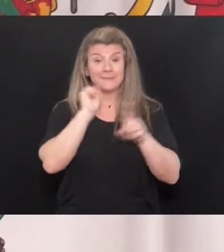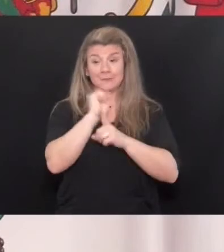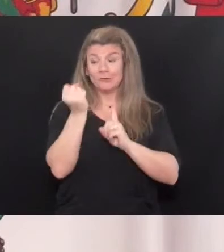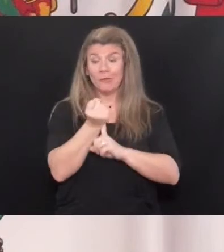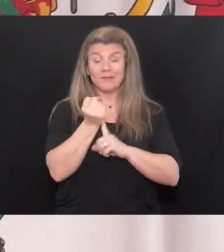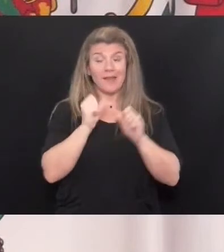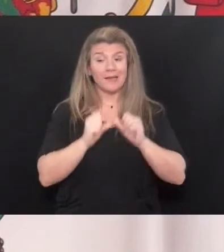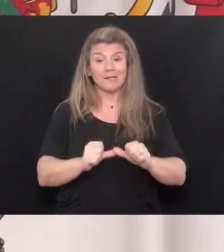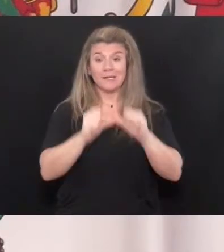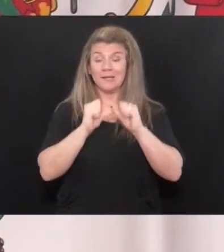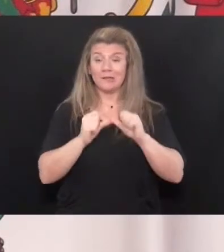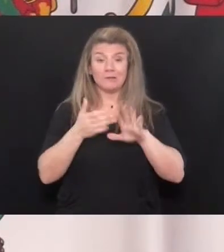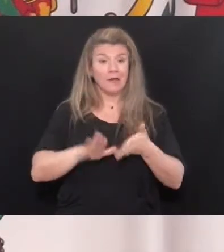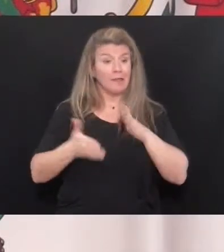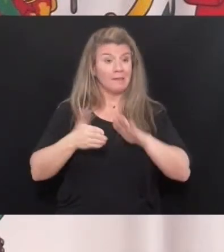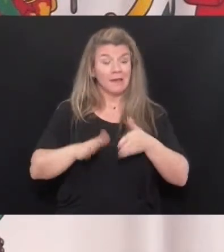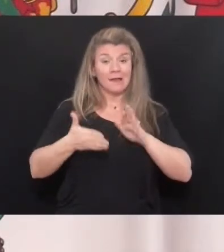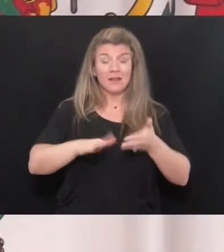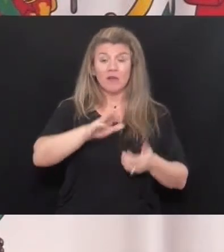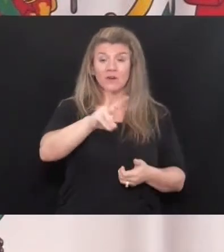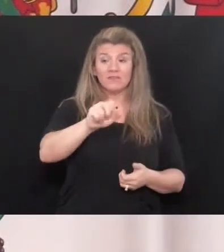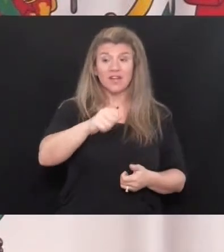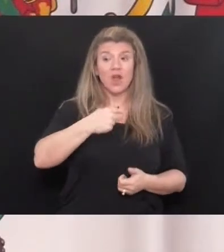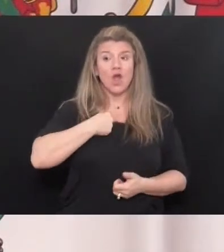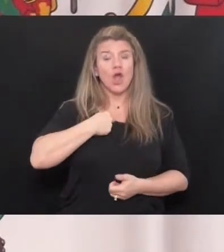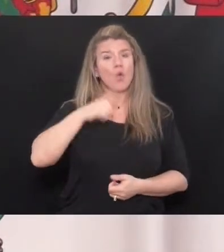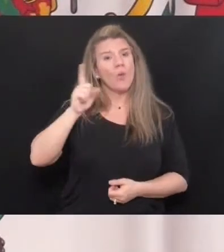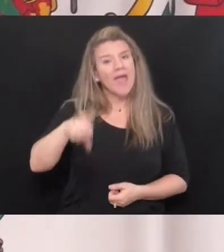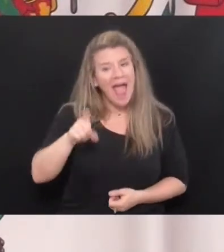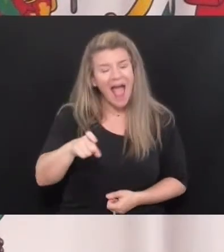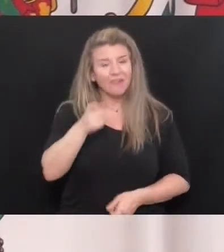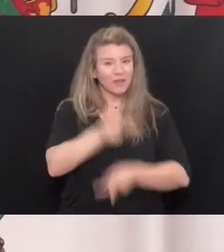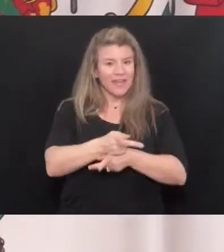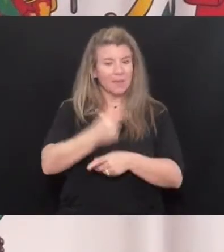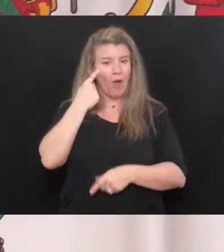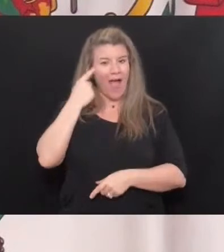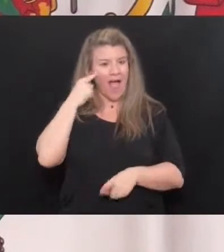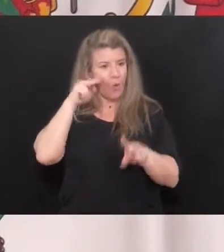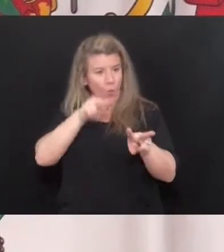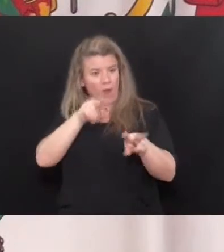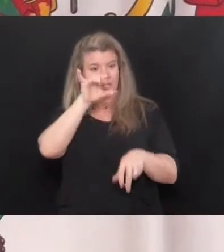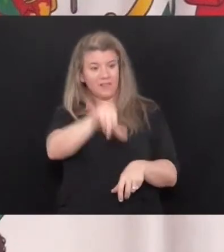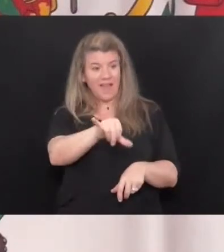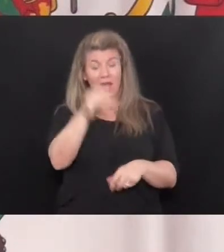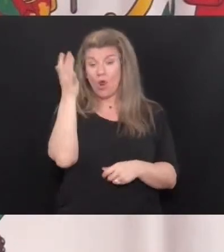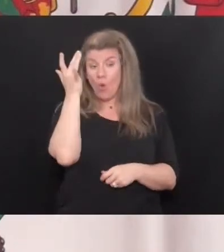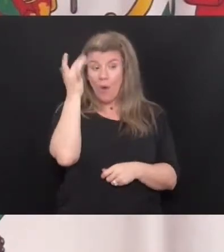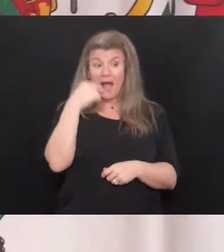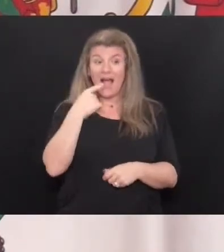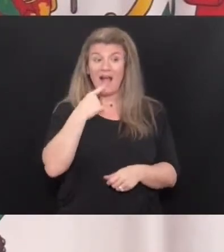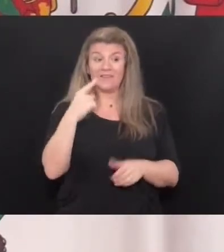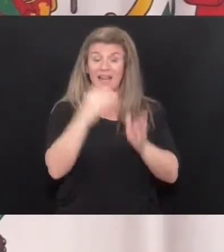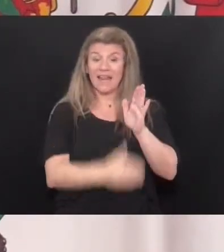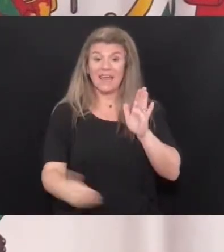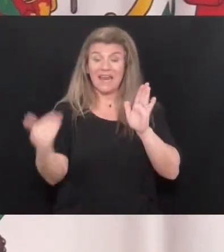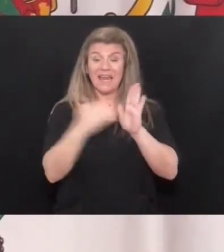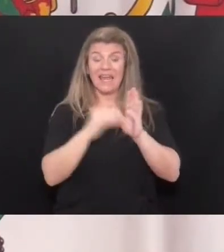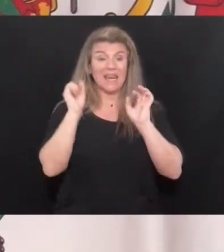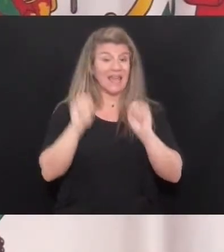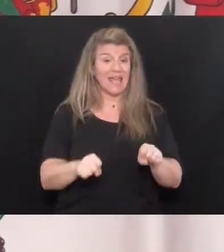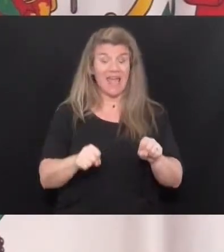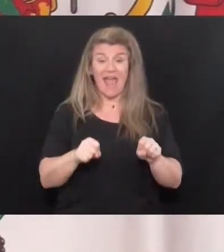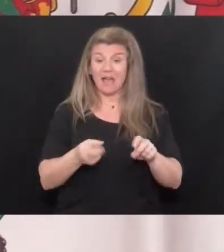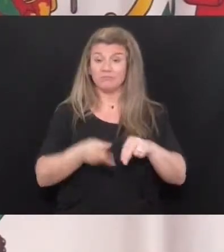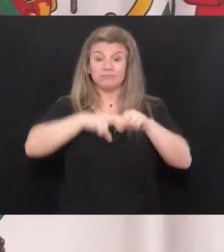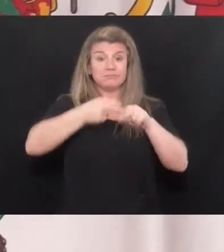life after life in West Virginia, and we've got to absolutely keep our eye on that ball because, as I've said over and over, it can cannibalize us